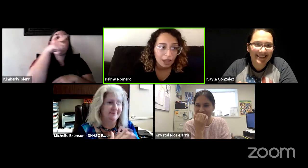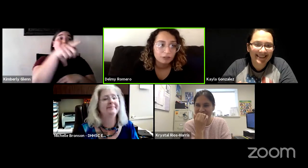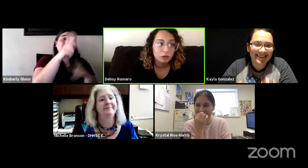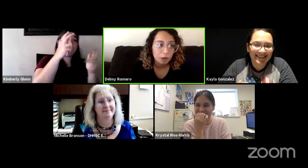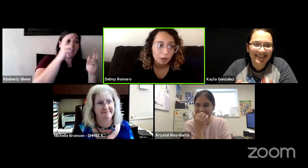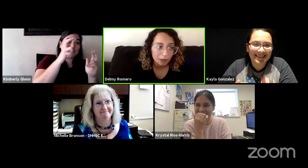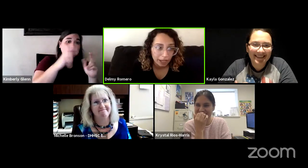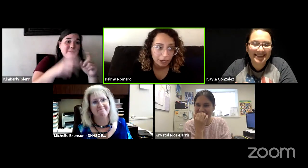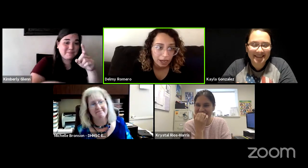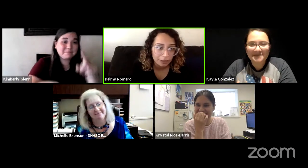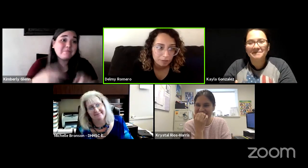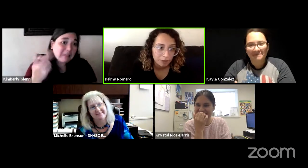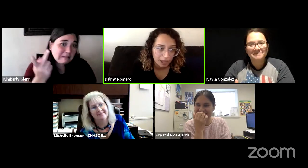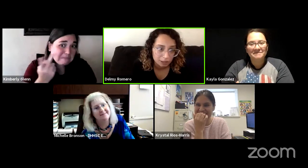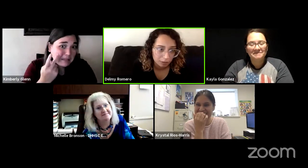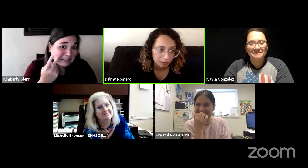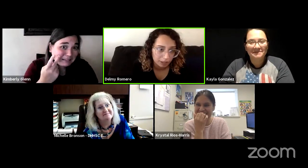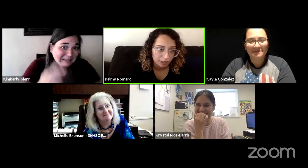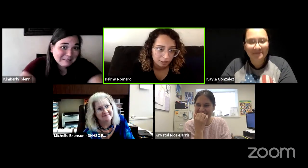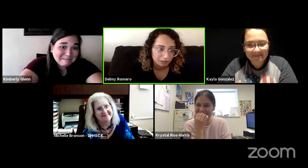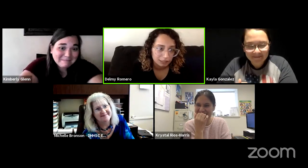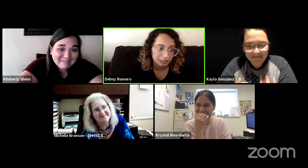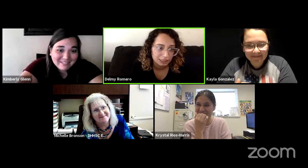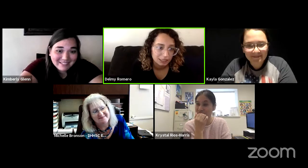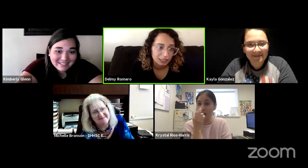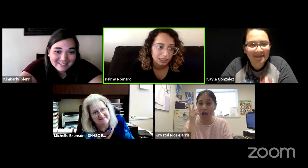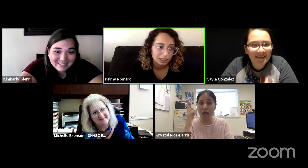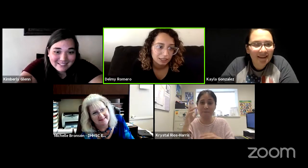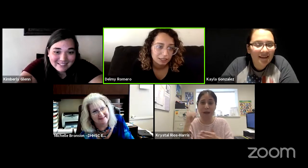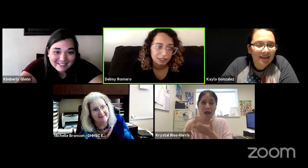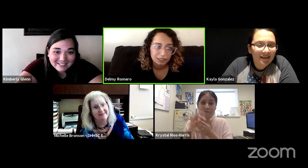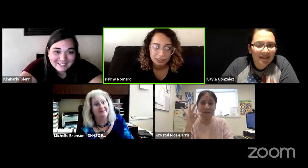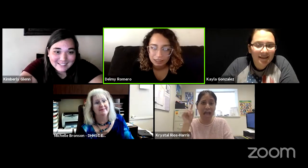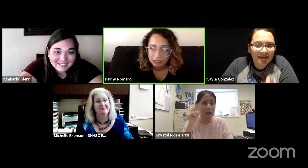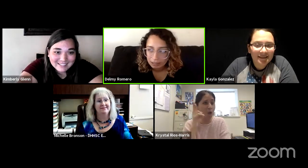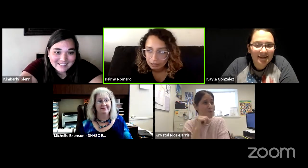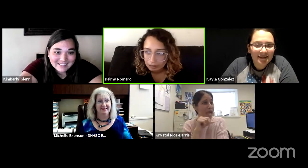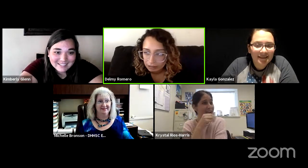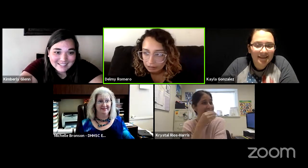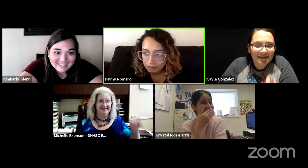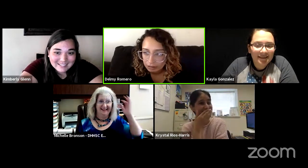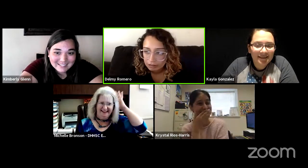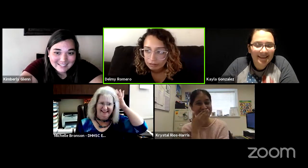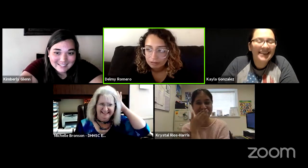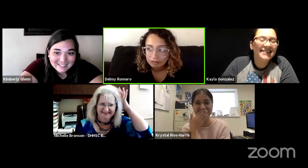So we have football player and the basketball player. Let's see.